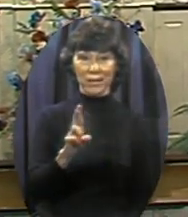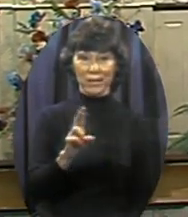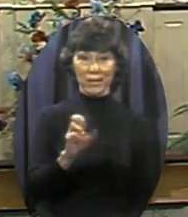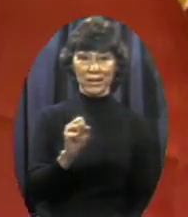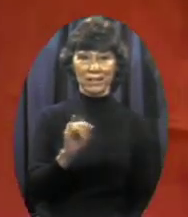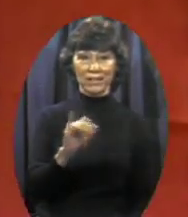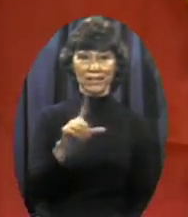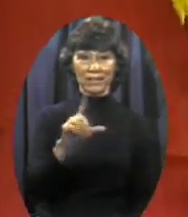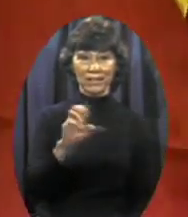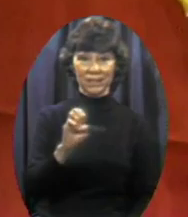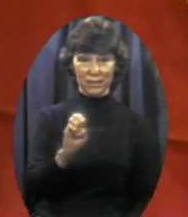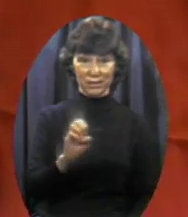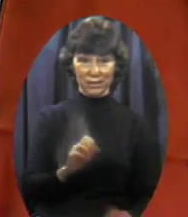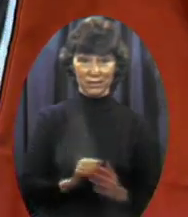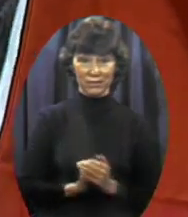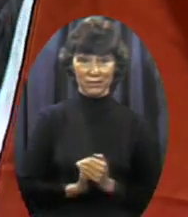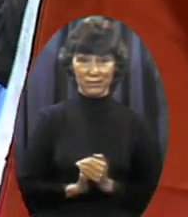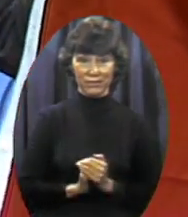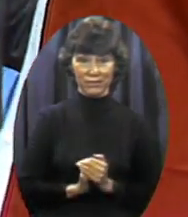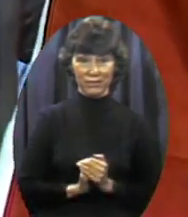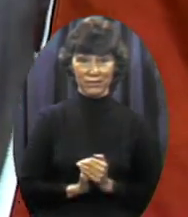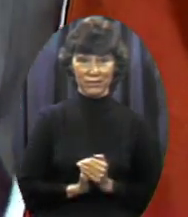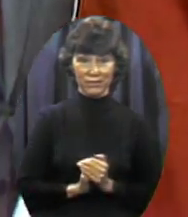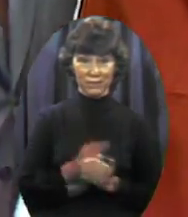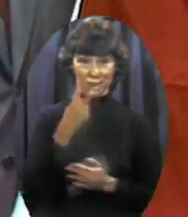That's right, Don Come on, I know you don't want to do it